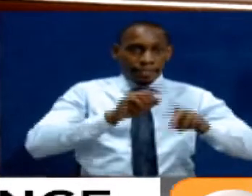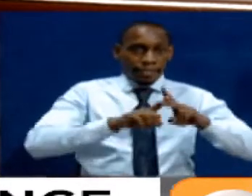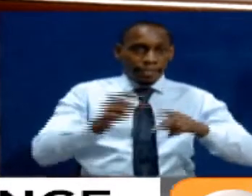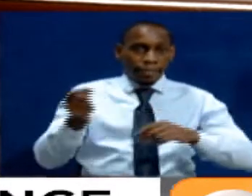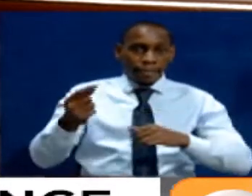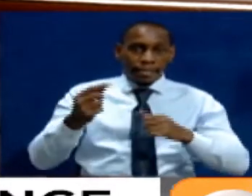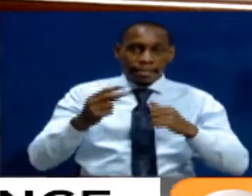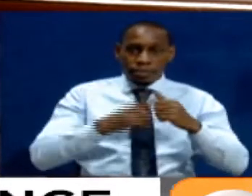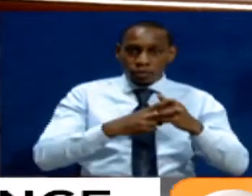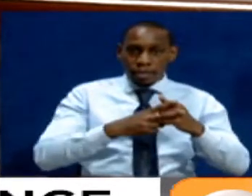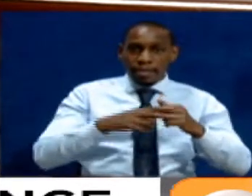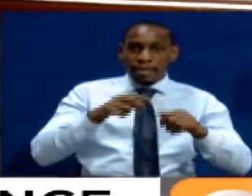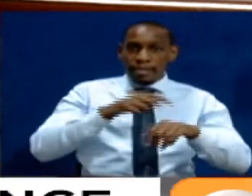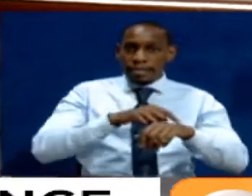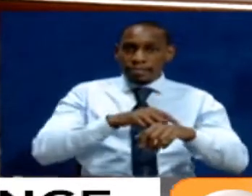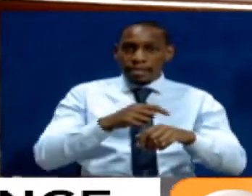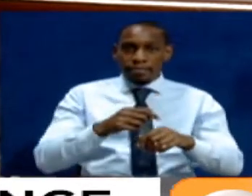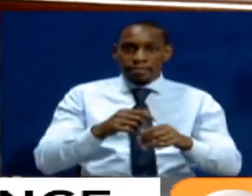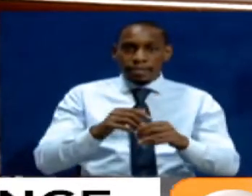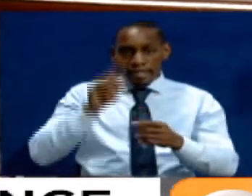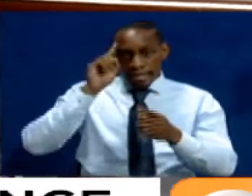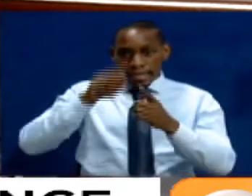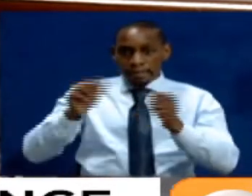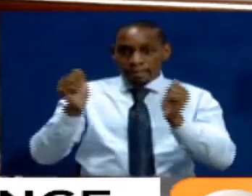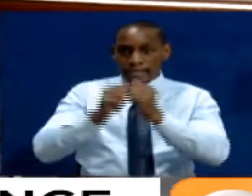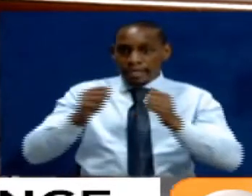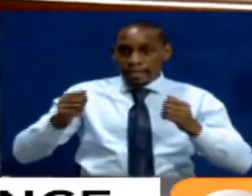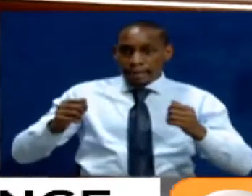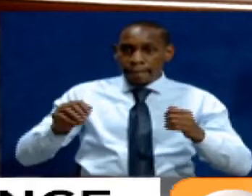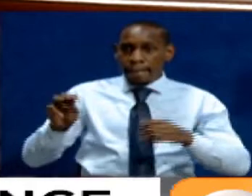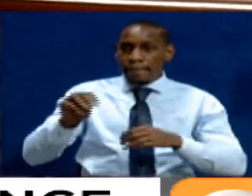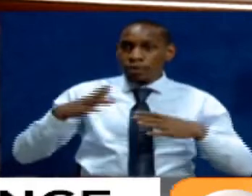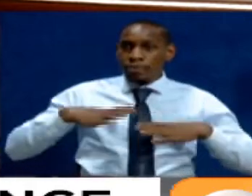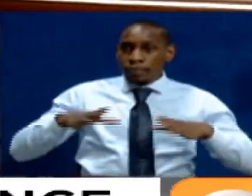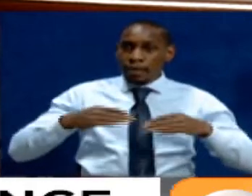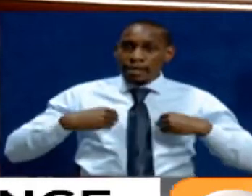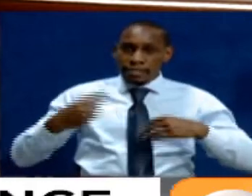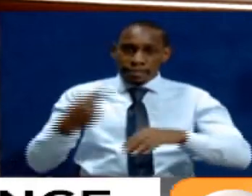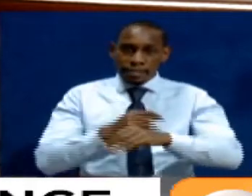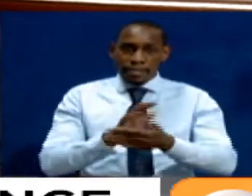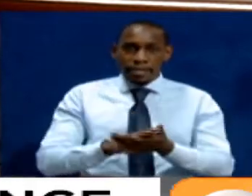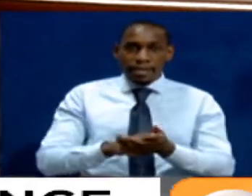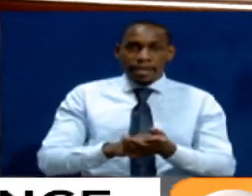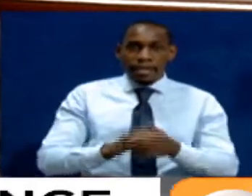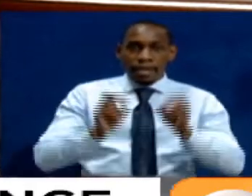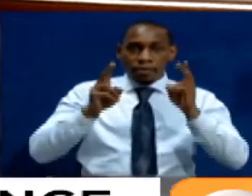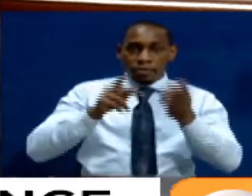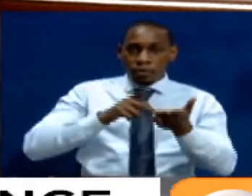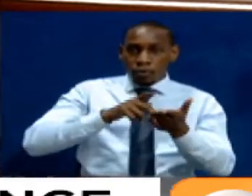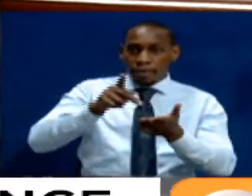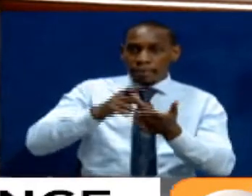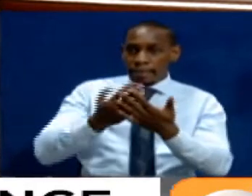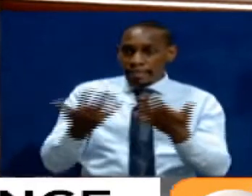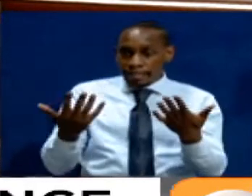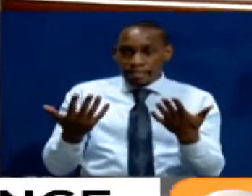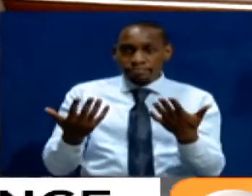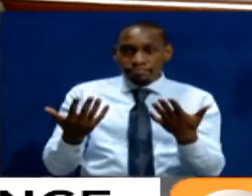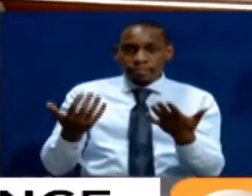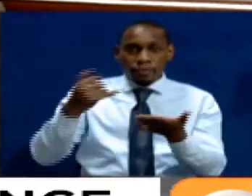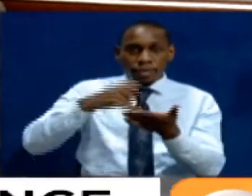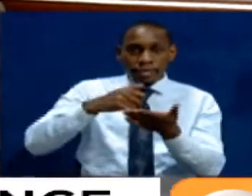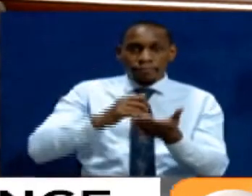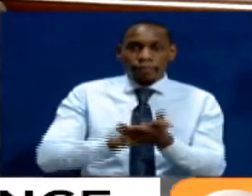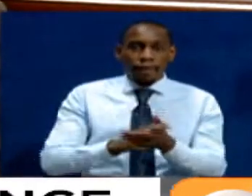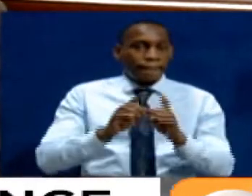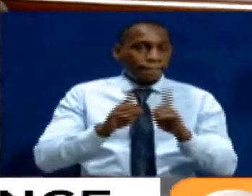begin July, when we are now looking at almost 10 million people to be vaccinated, then the issues of logistics will start. They will